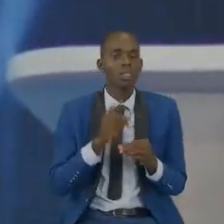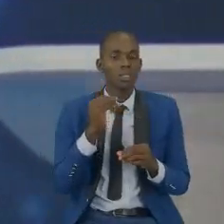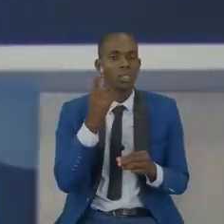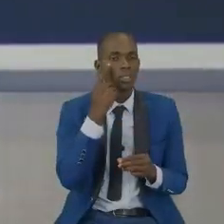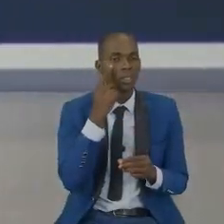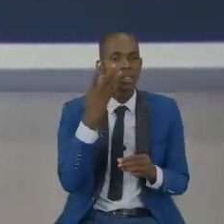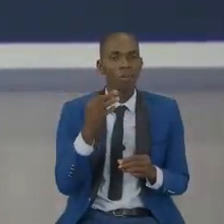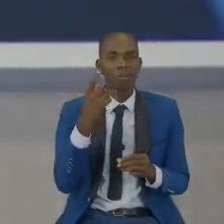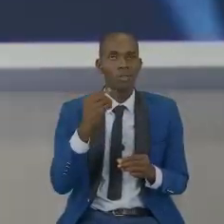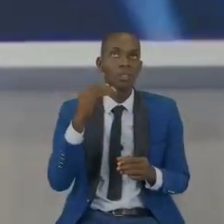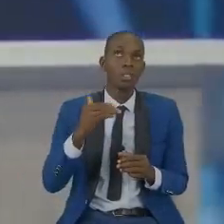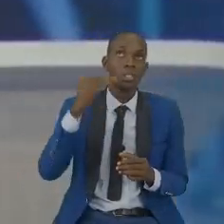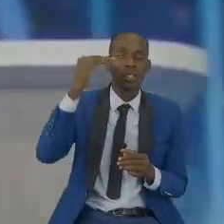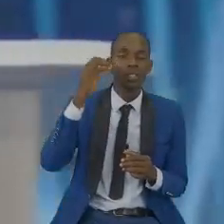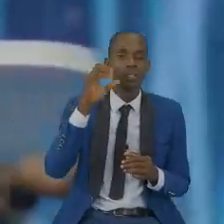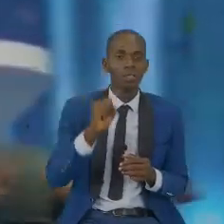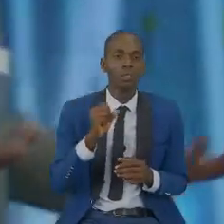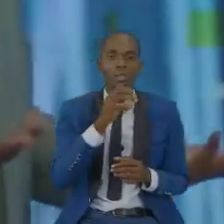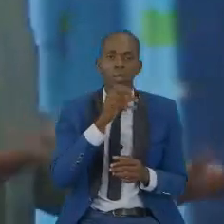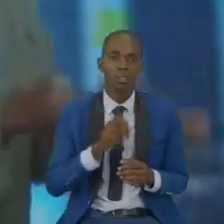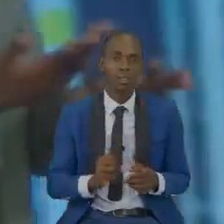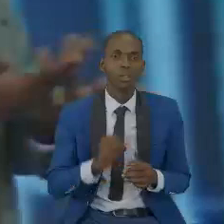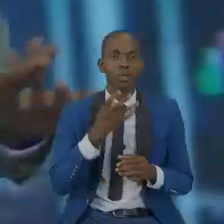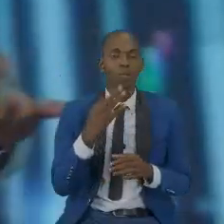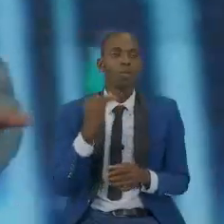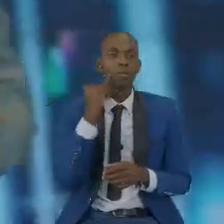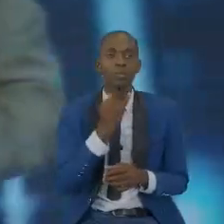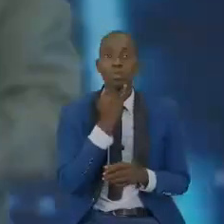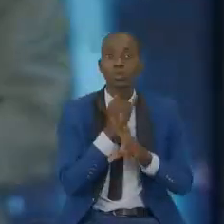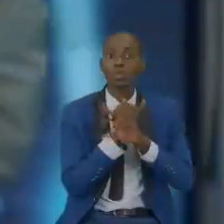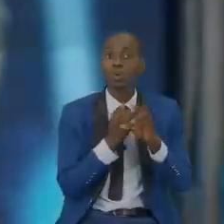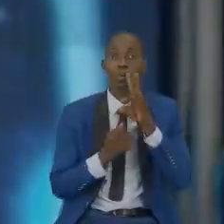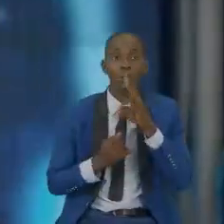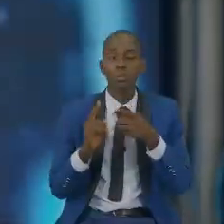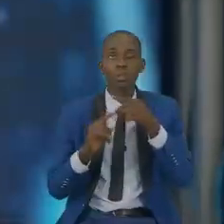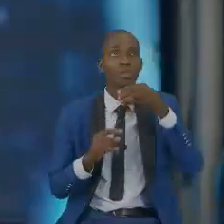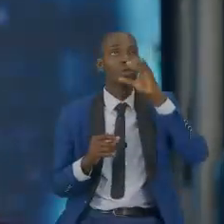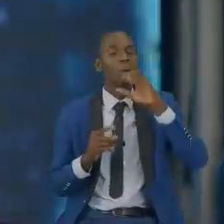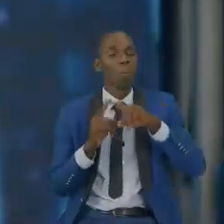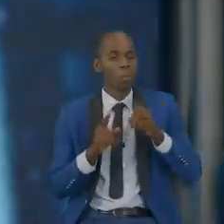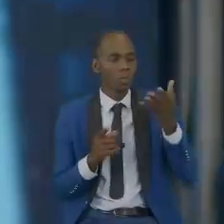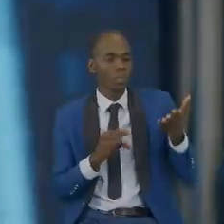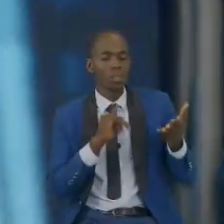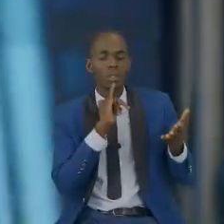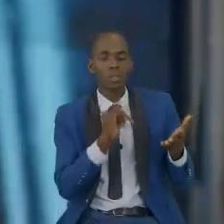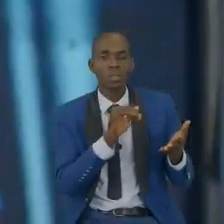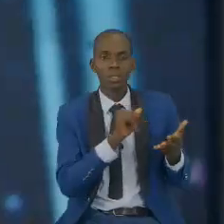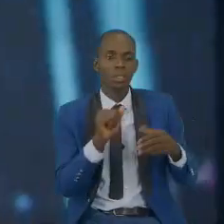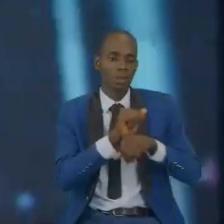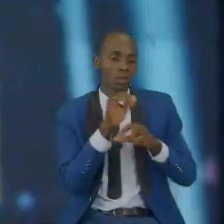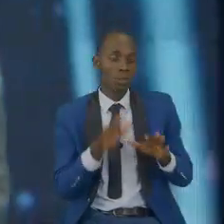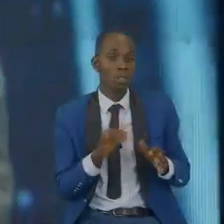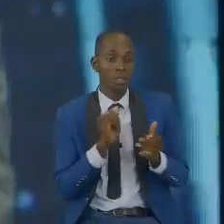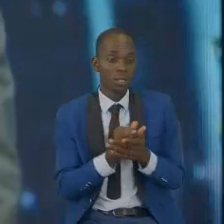of the elders of Israel. No water to drink, but there was a rock. And that rock